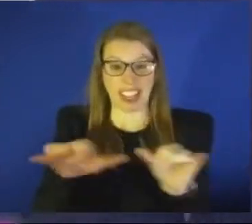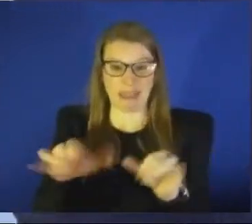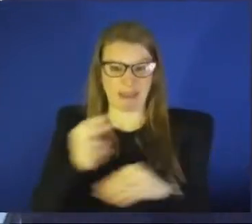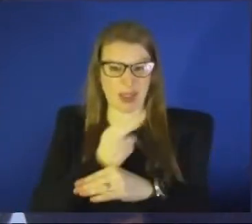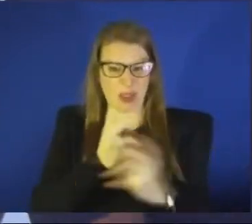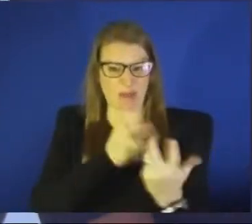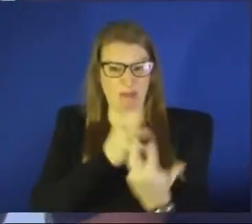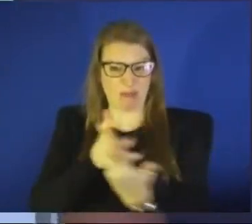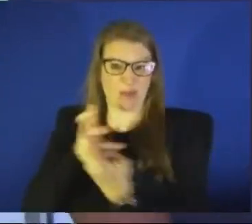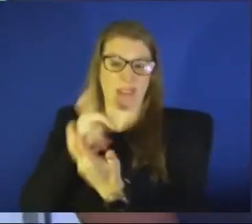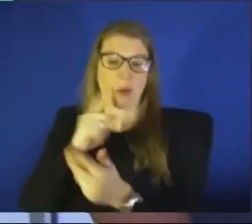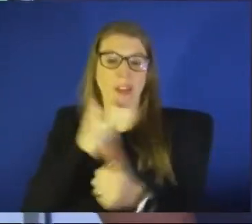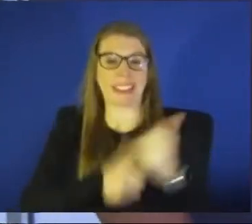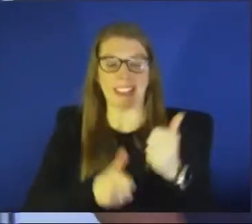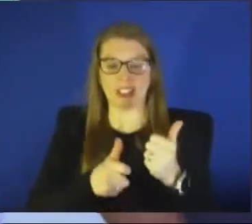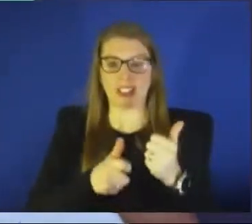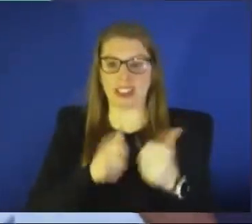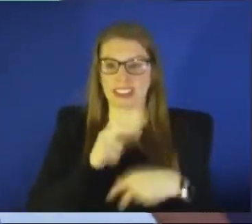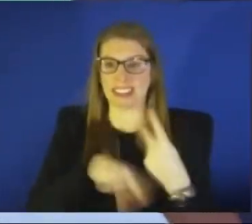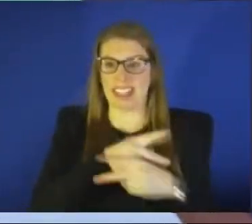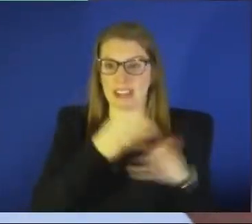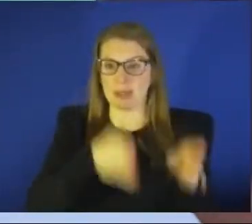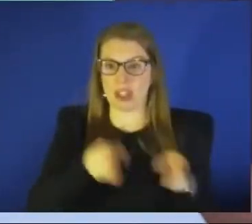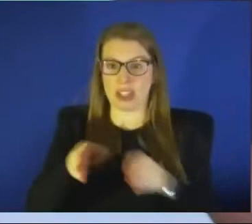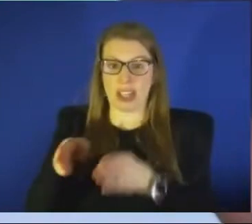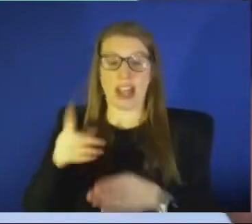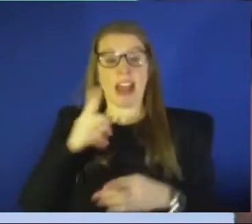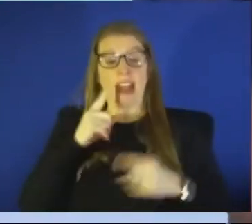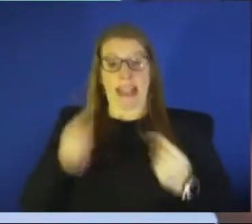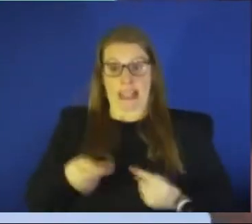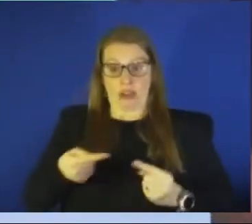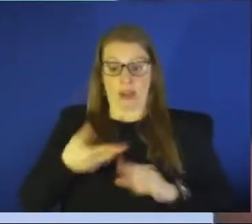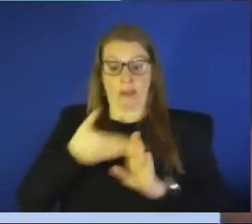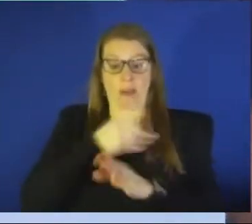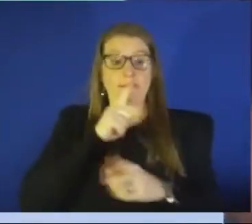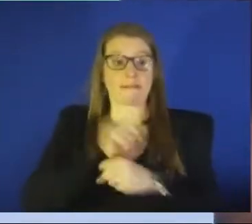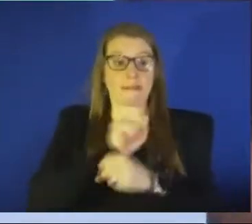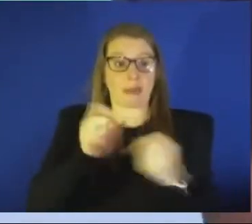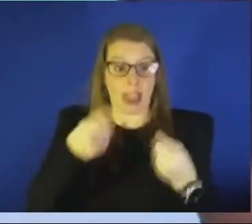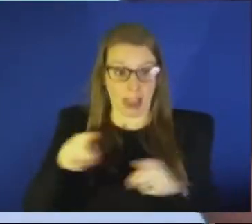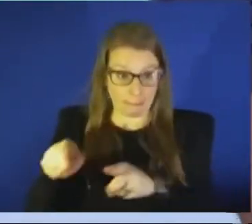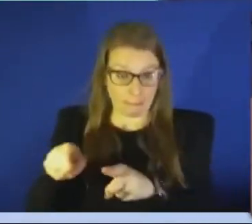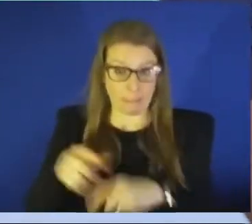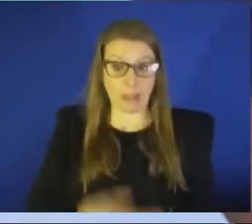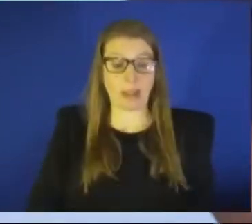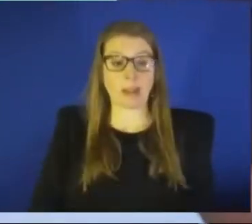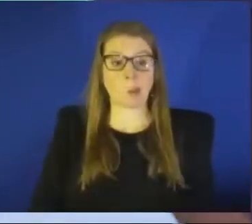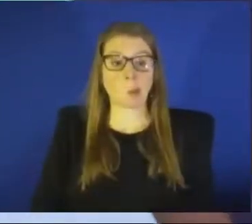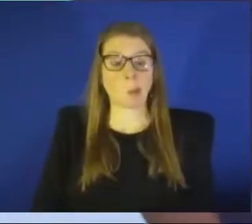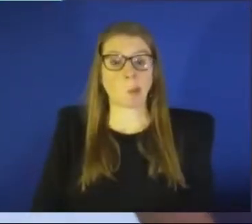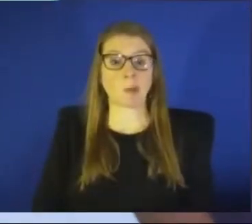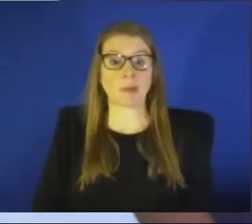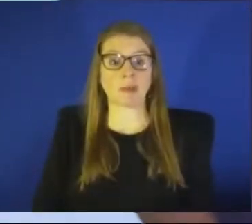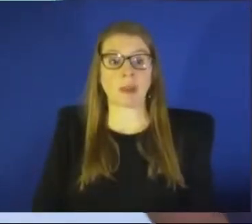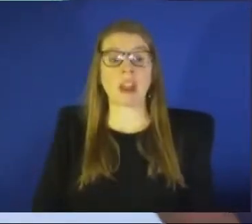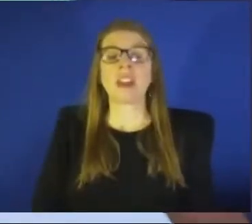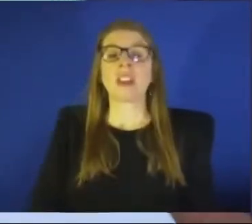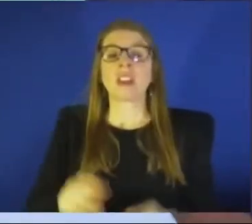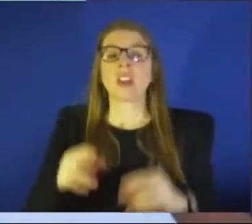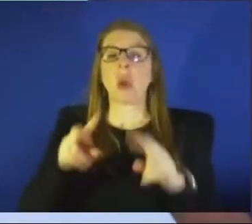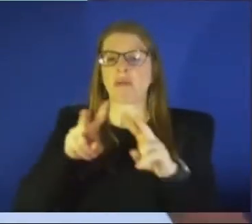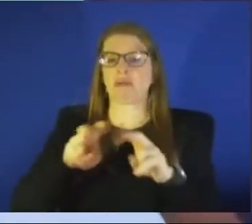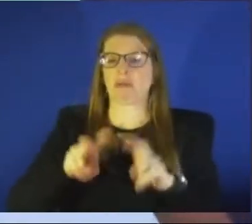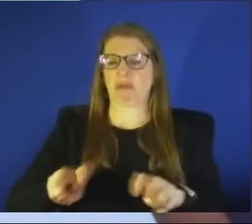to be thinking about injury before they actually happen? We're talking about the golf analysis today, which can help